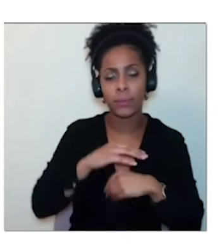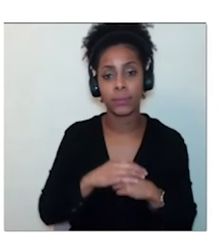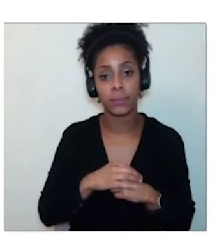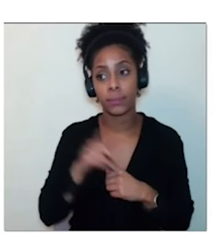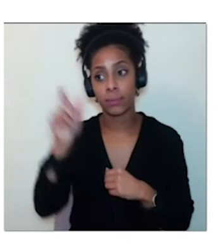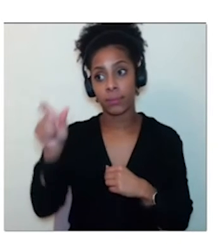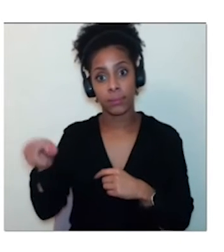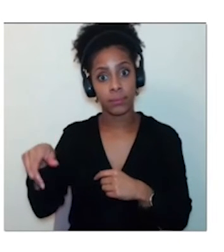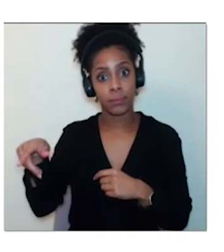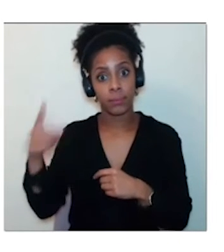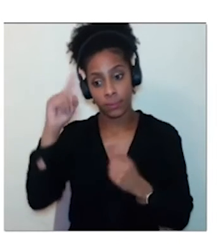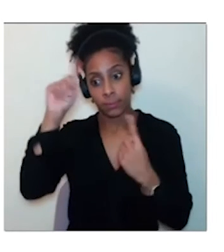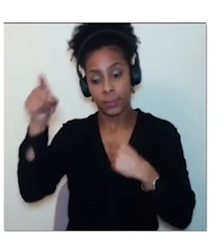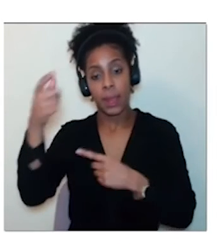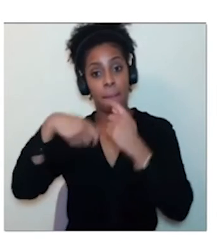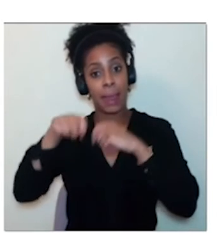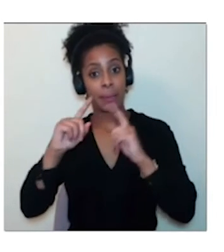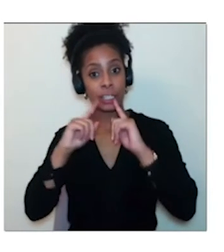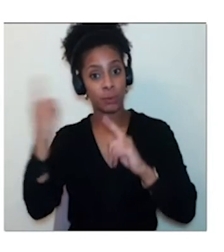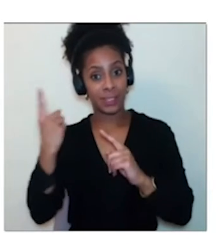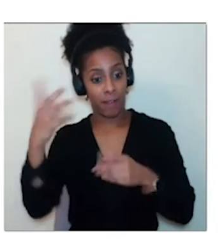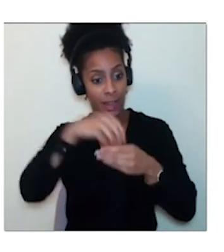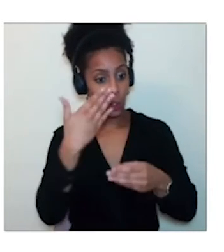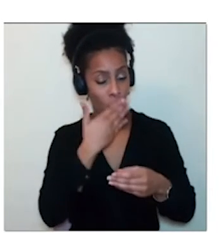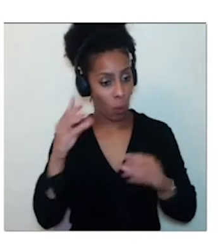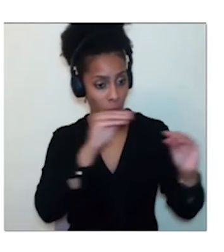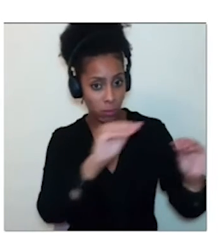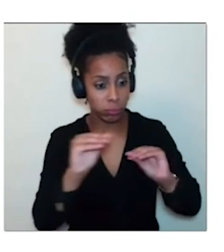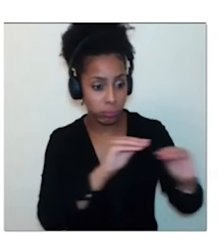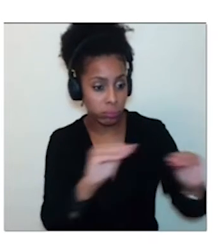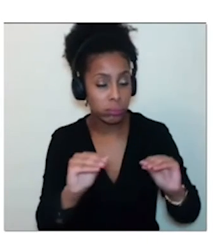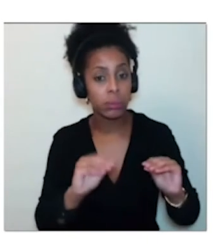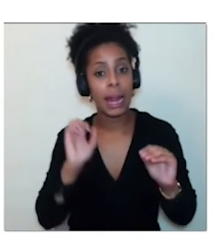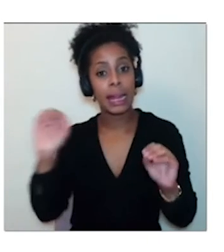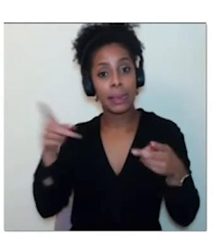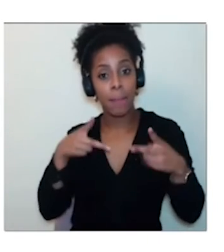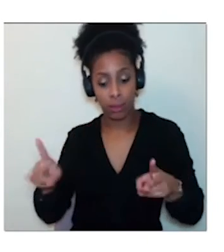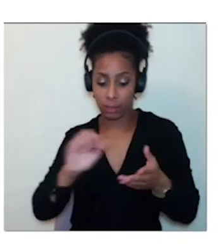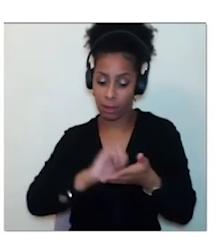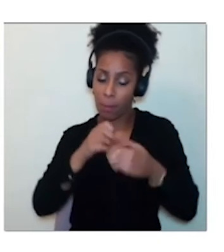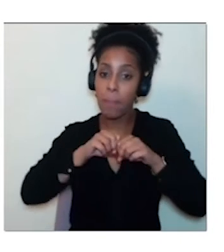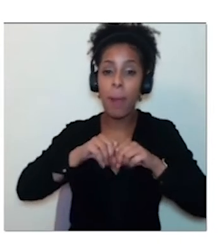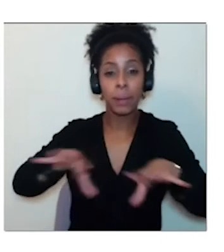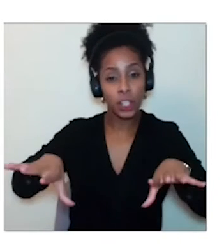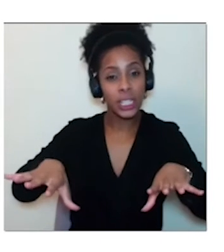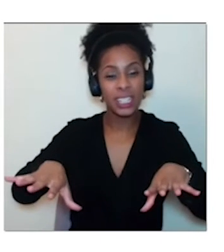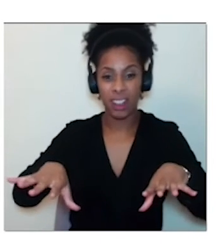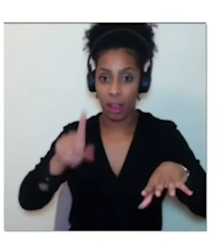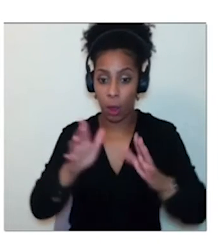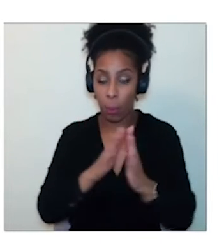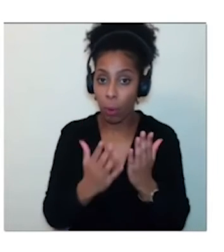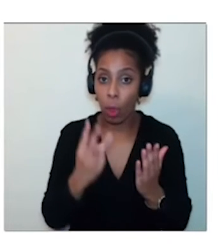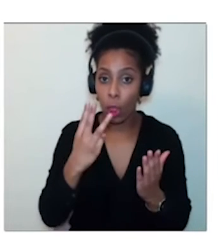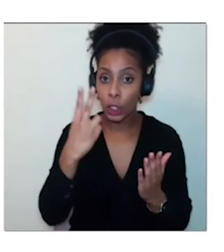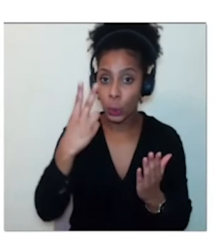in 1826 and published his method 3 years later in a typically modest 32-page book